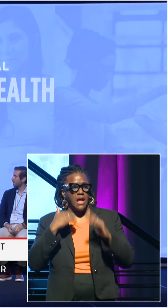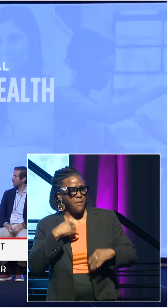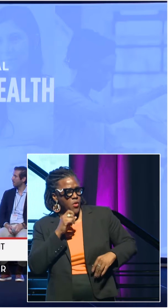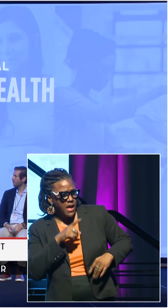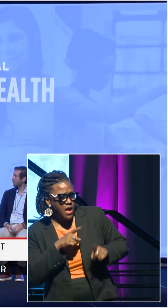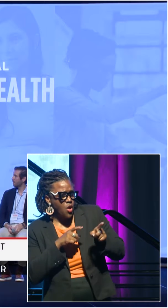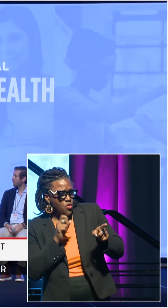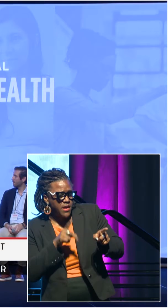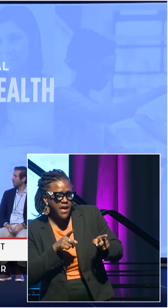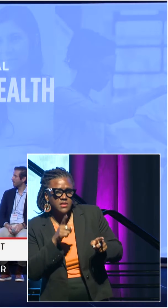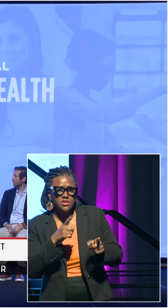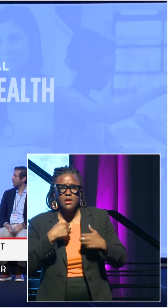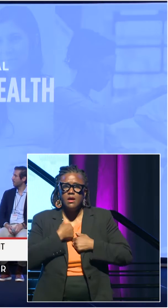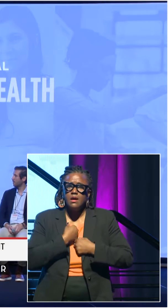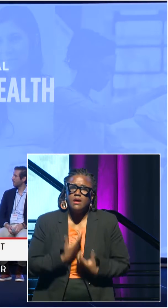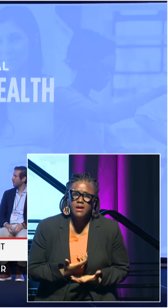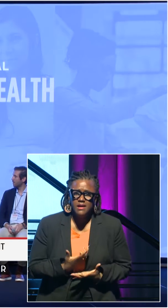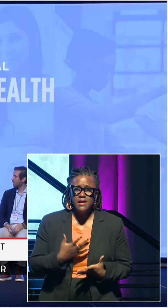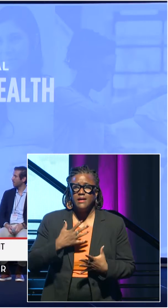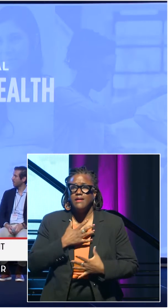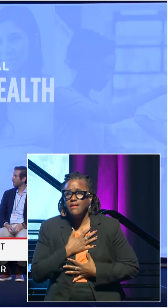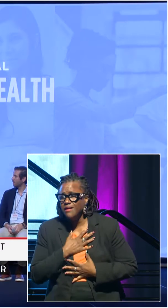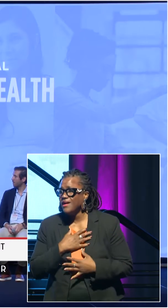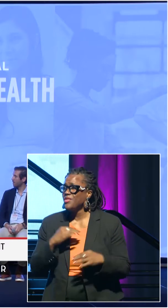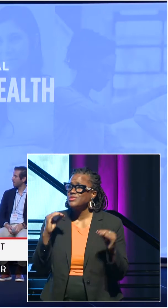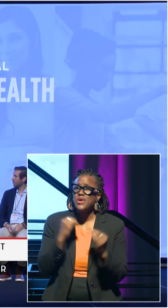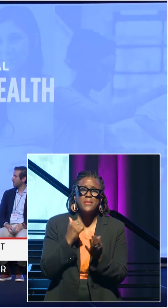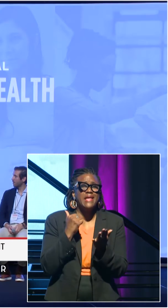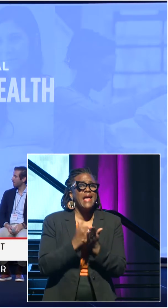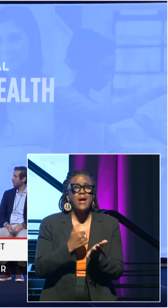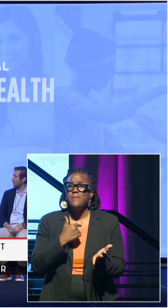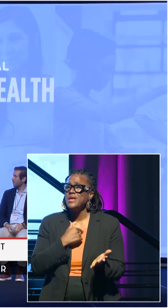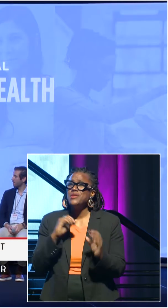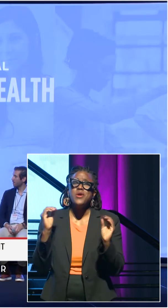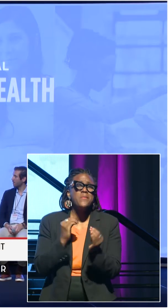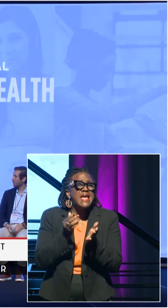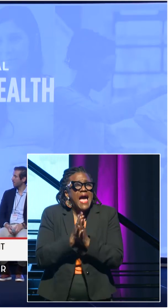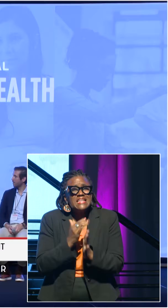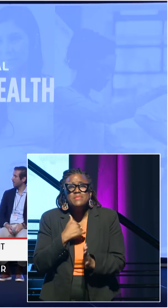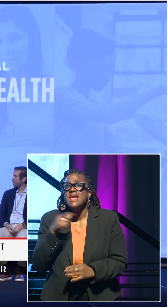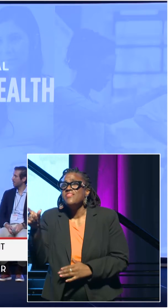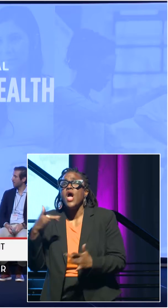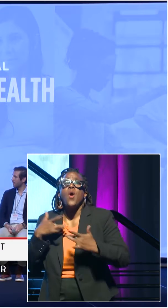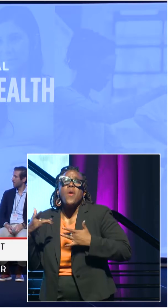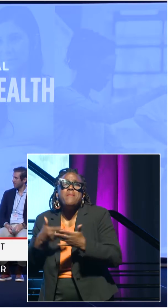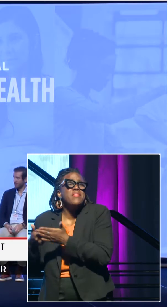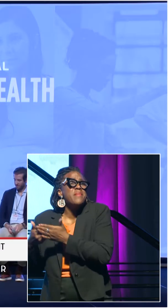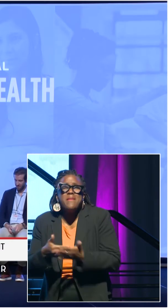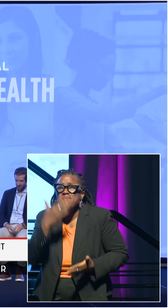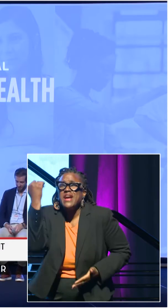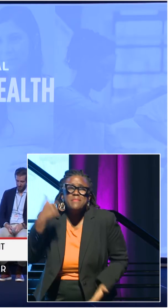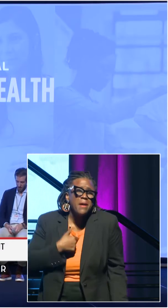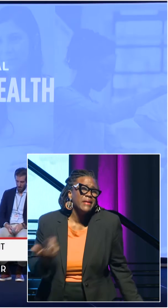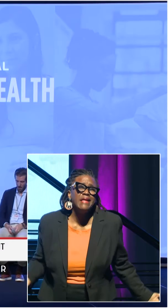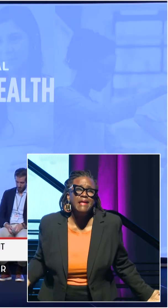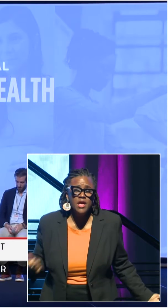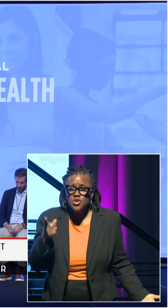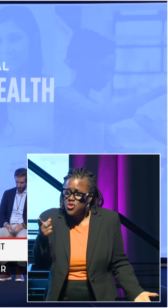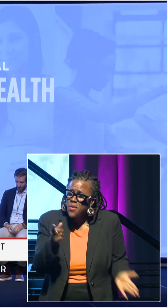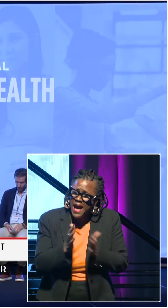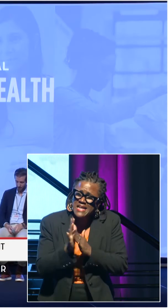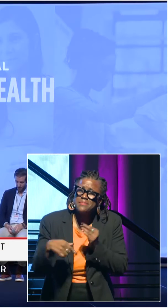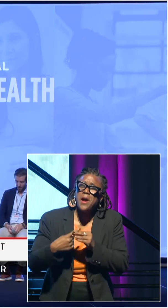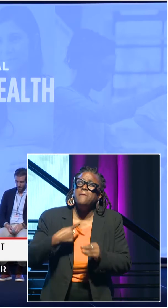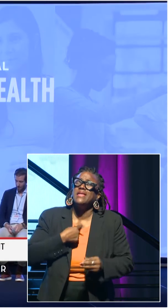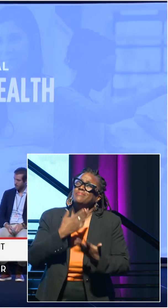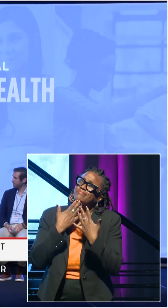you today? And she breaks down because she's like, nobody has asked me. Everybody's just worried about the baby. They forget about me. And